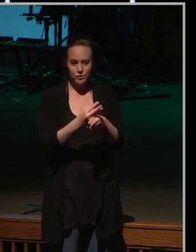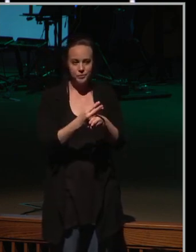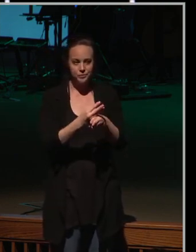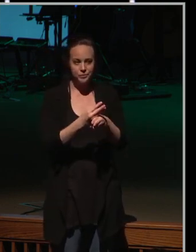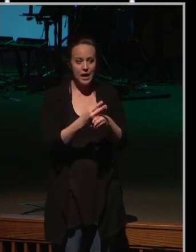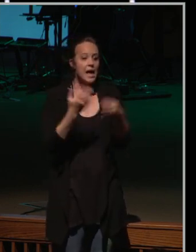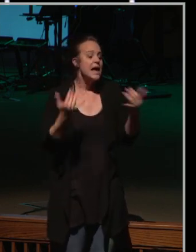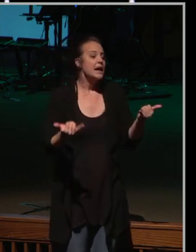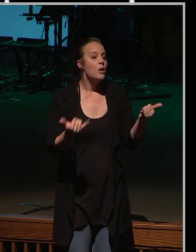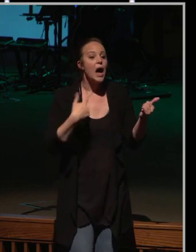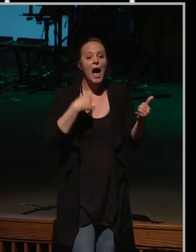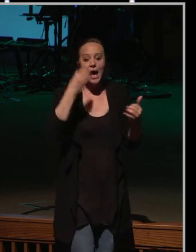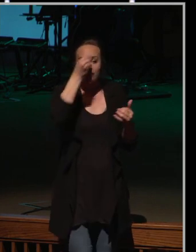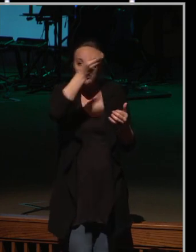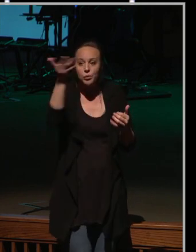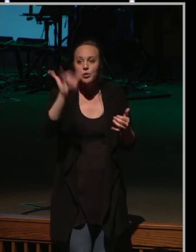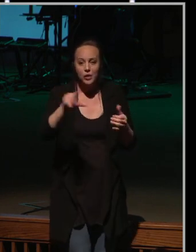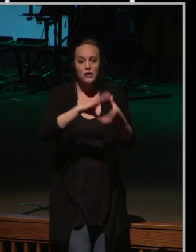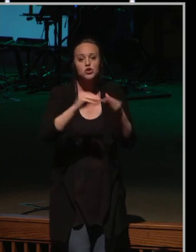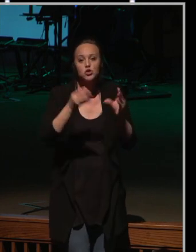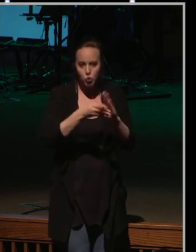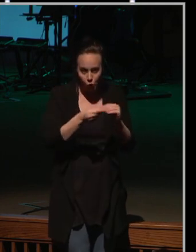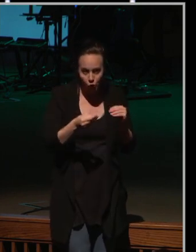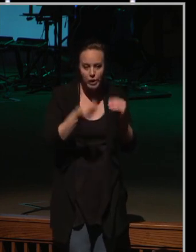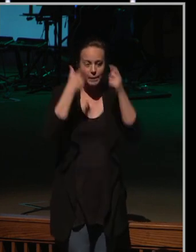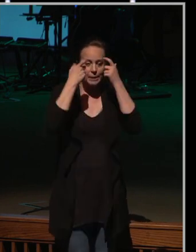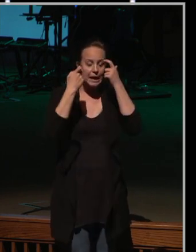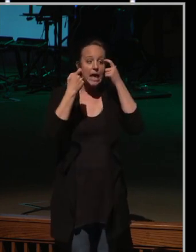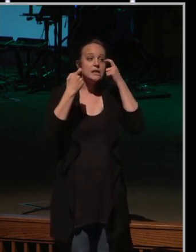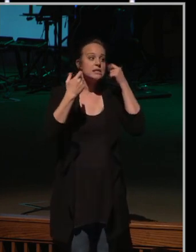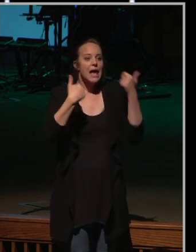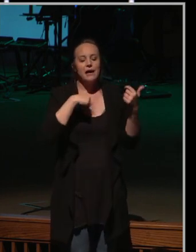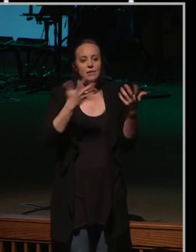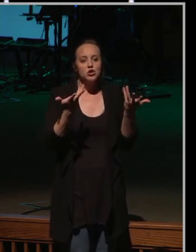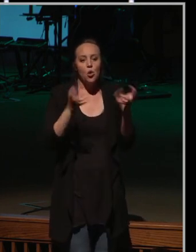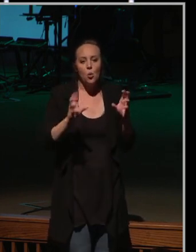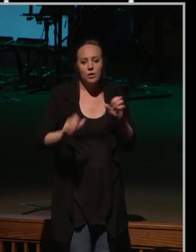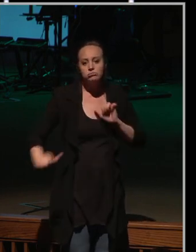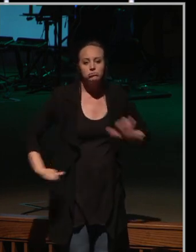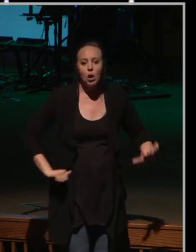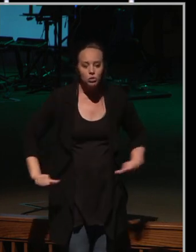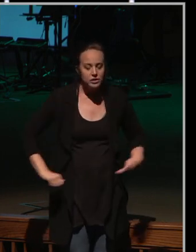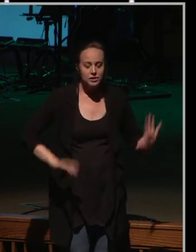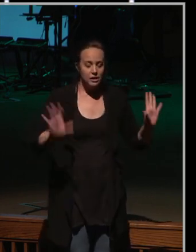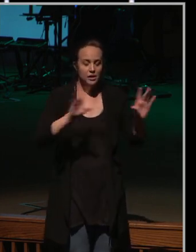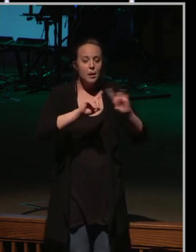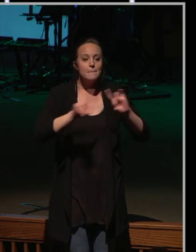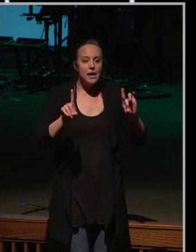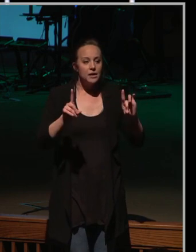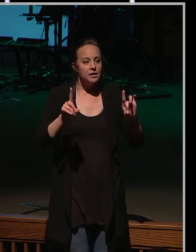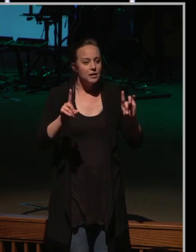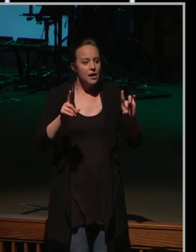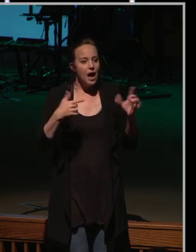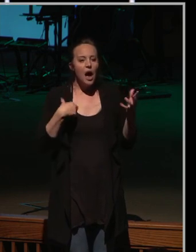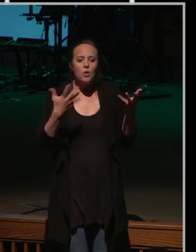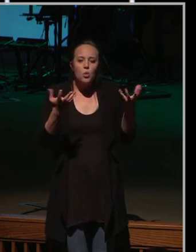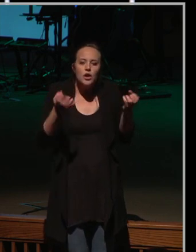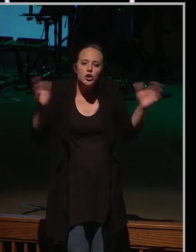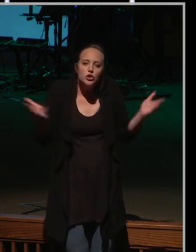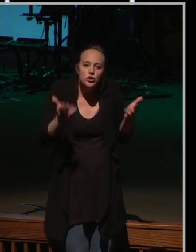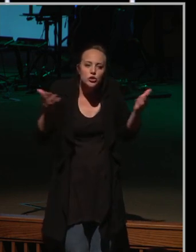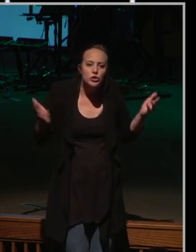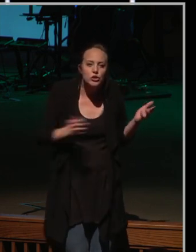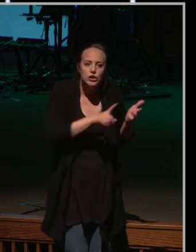spiritual family doing amazing, wonderful things, but this might be an exercise that you want to do in your family. What